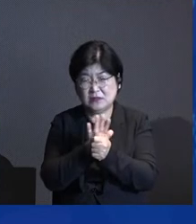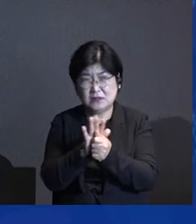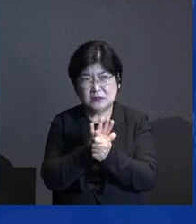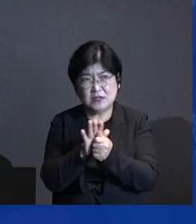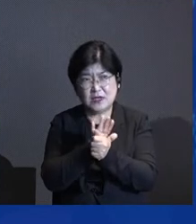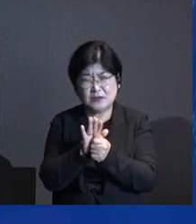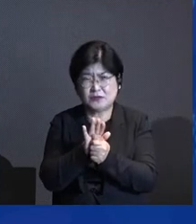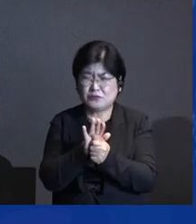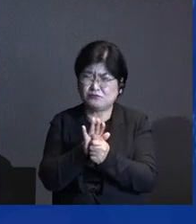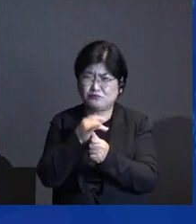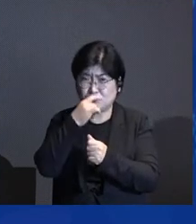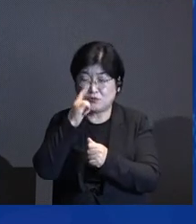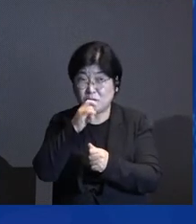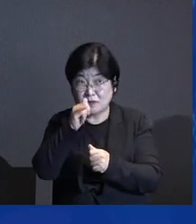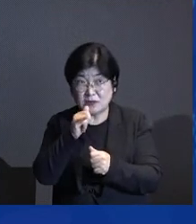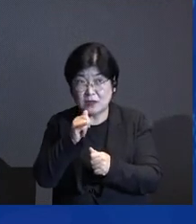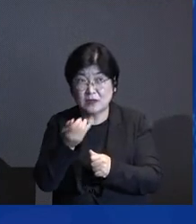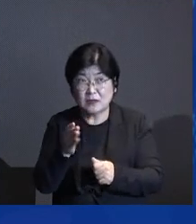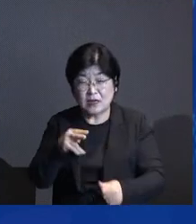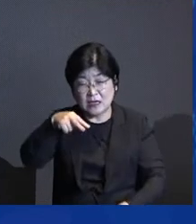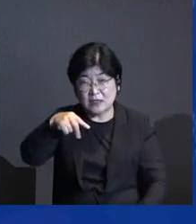municipality and the people sector.